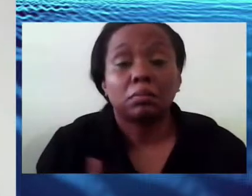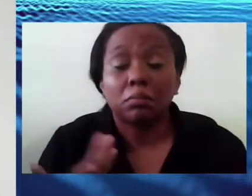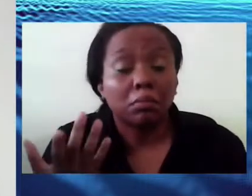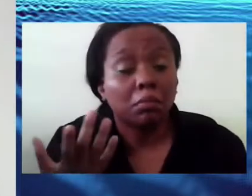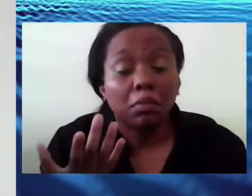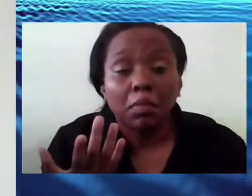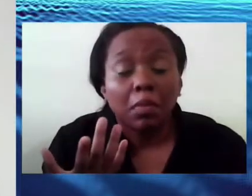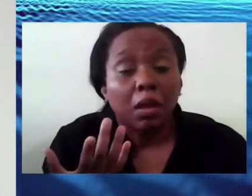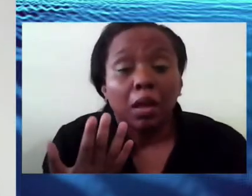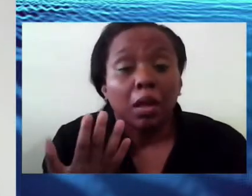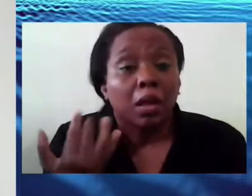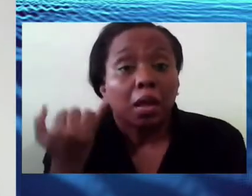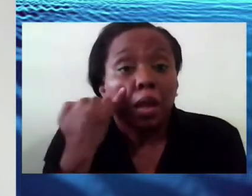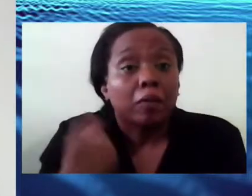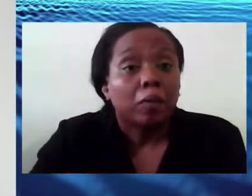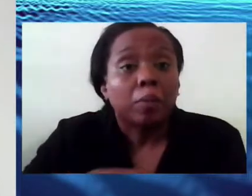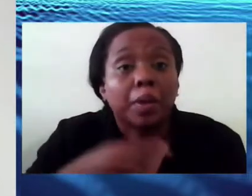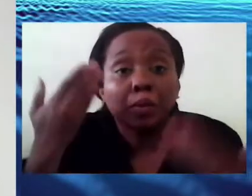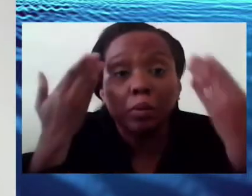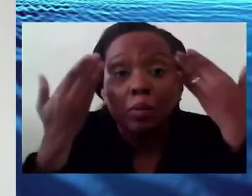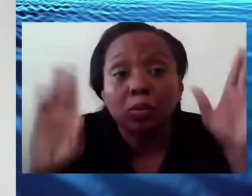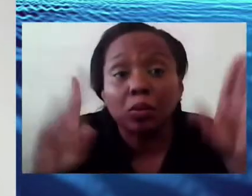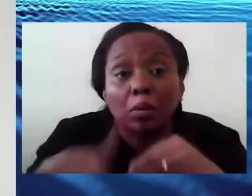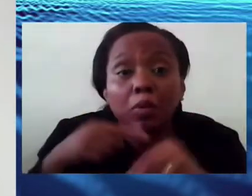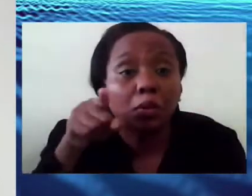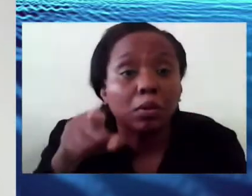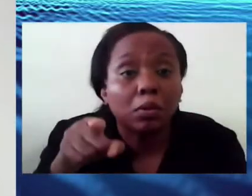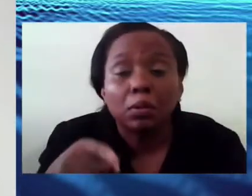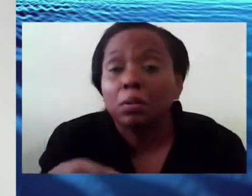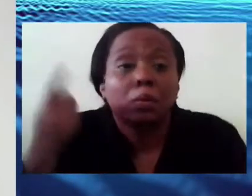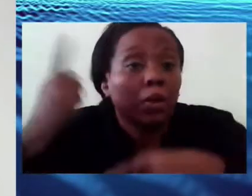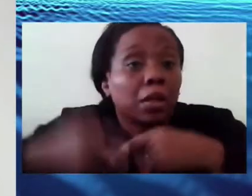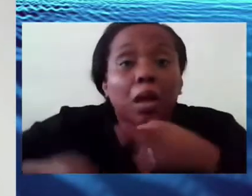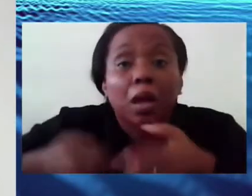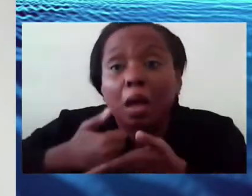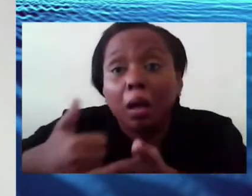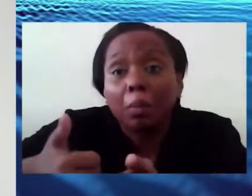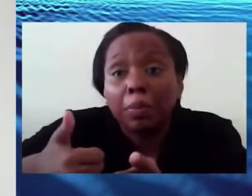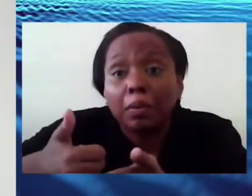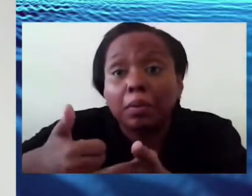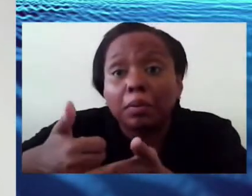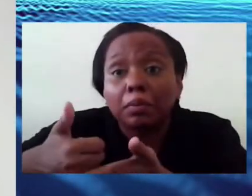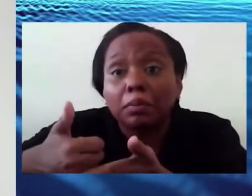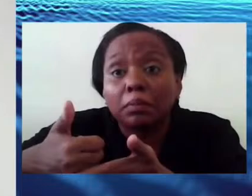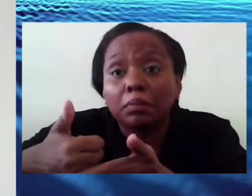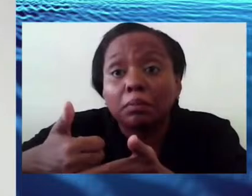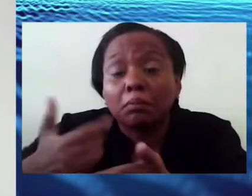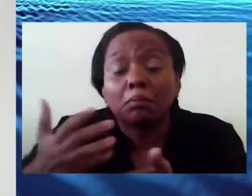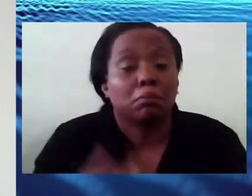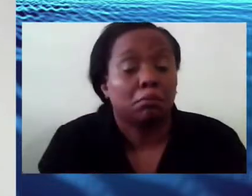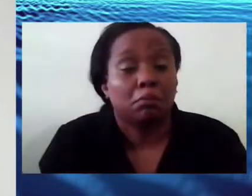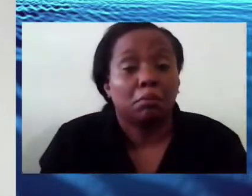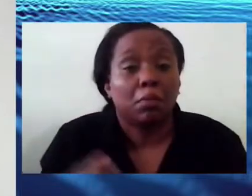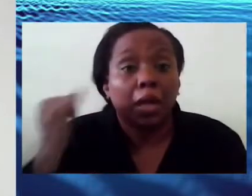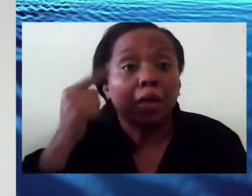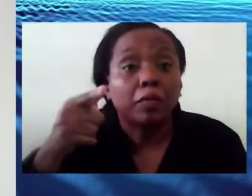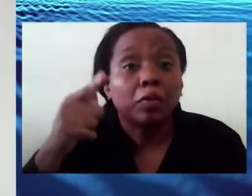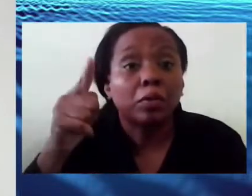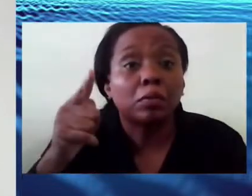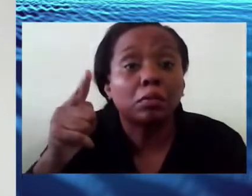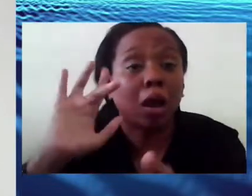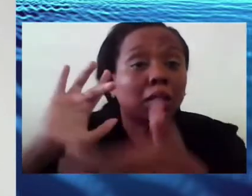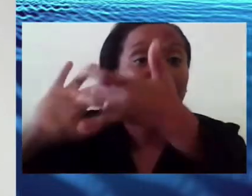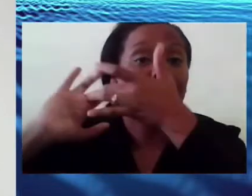exist. We can only cater for you and know how much fodder we need to bring in and how much who we need to distribute to if we know who you